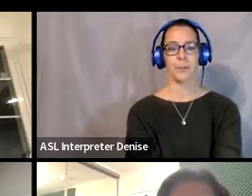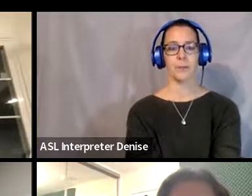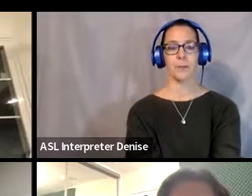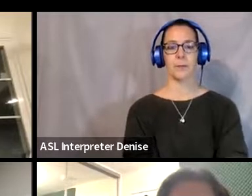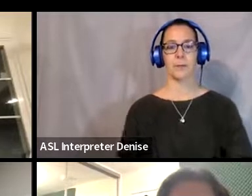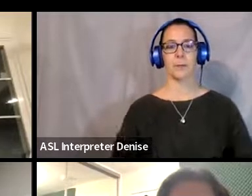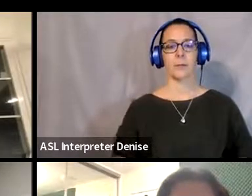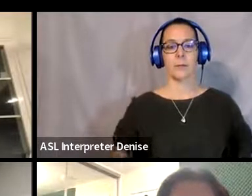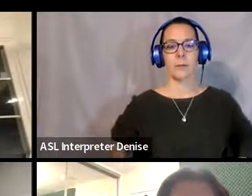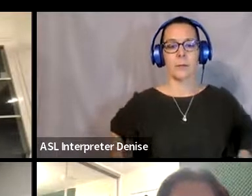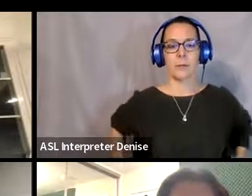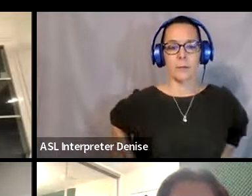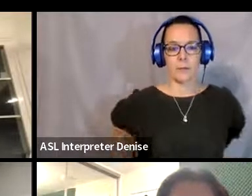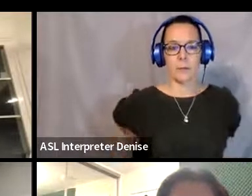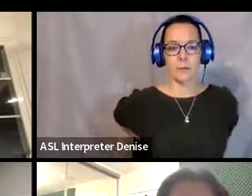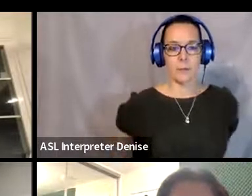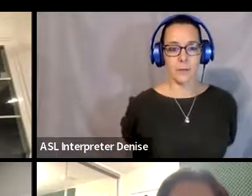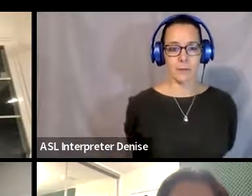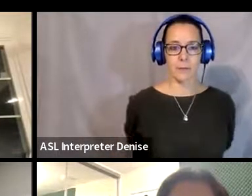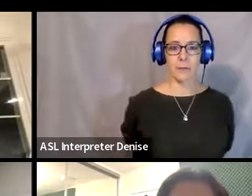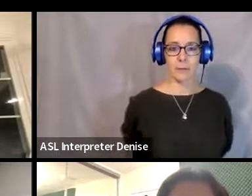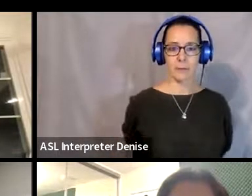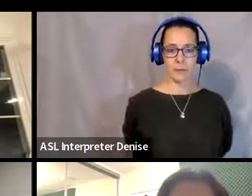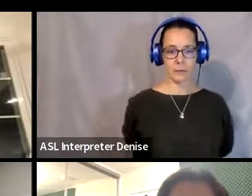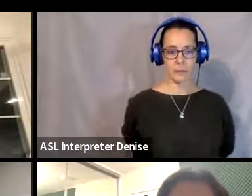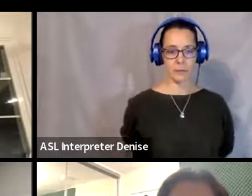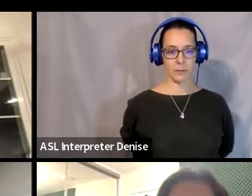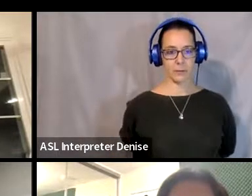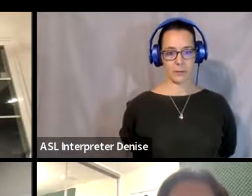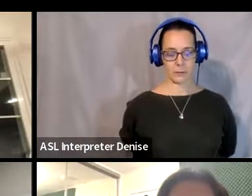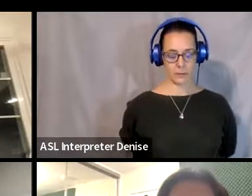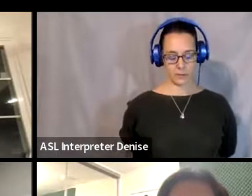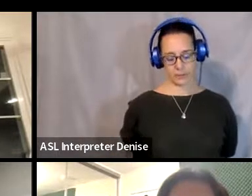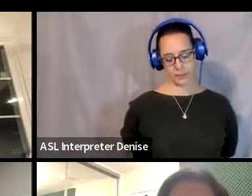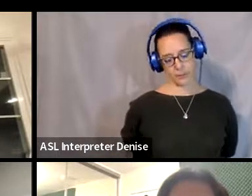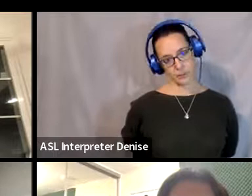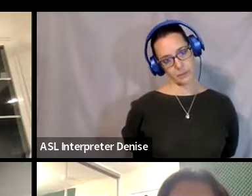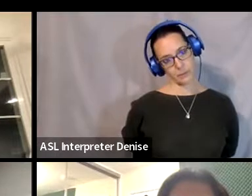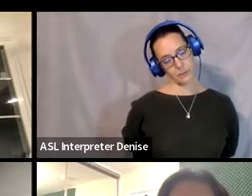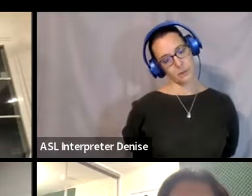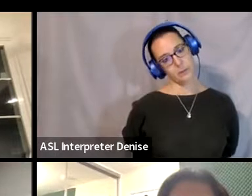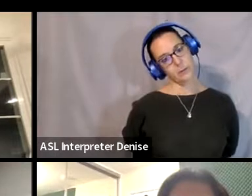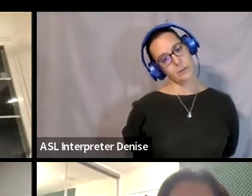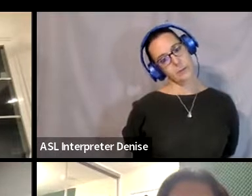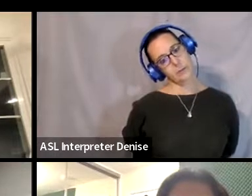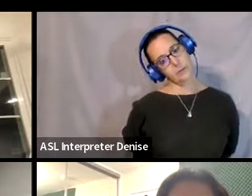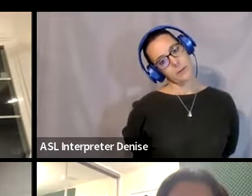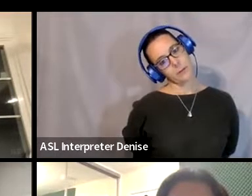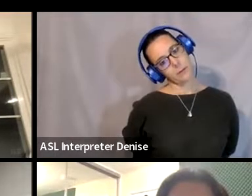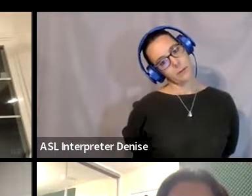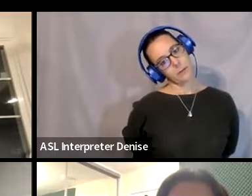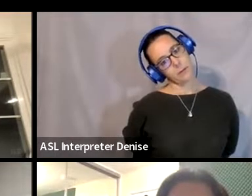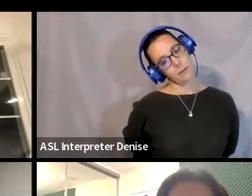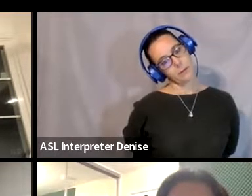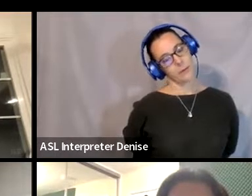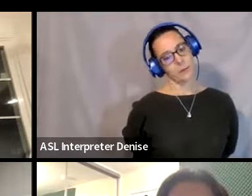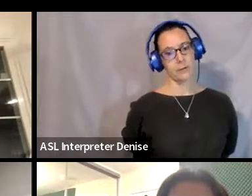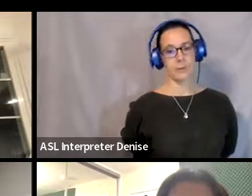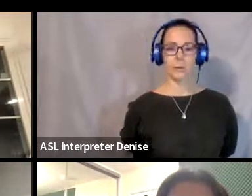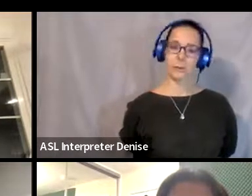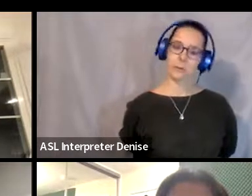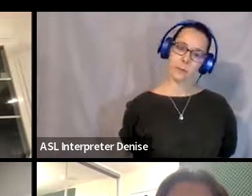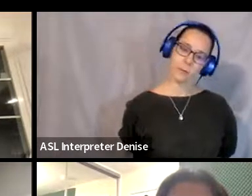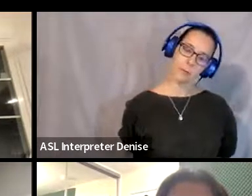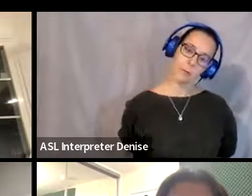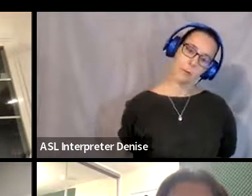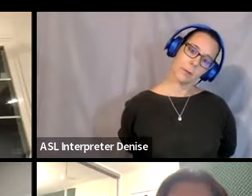esas actividades en clase. Entonces, yo les he preguntado a ellos por qué aparece missing en Canvas. Entonces, quería saber si es